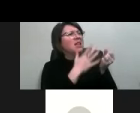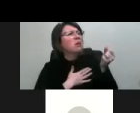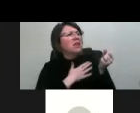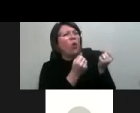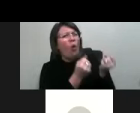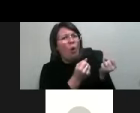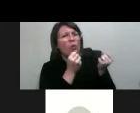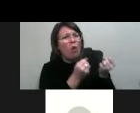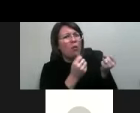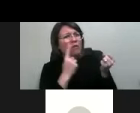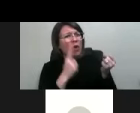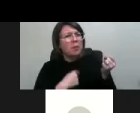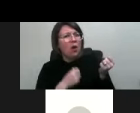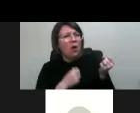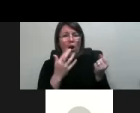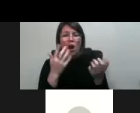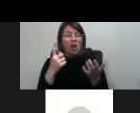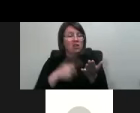and